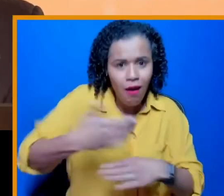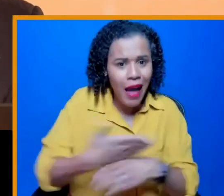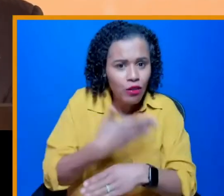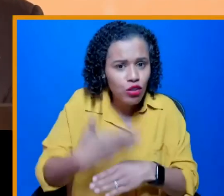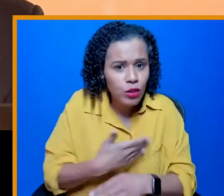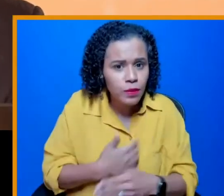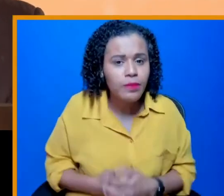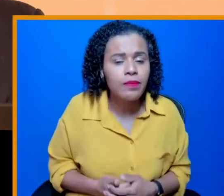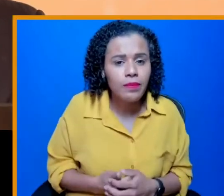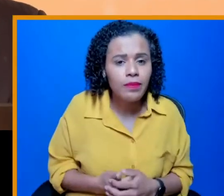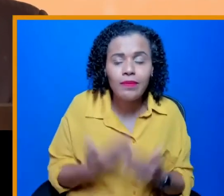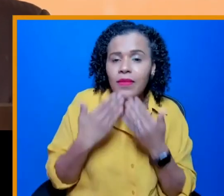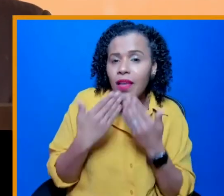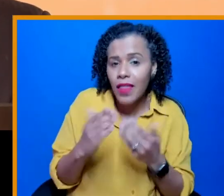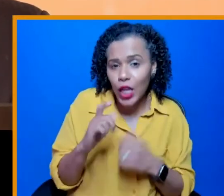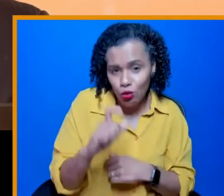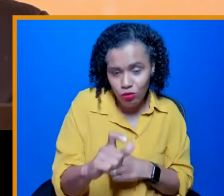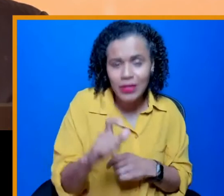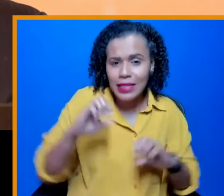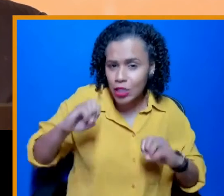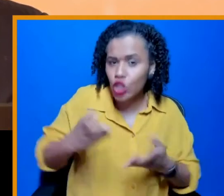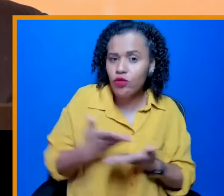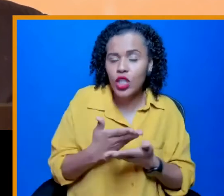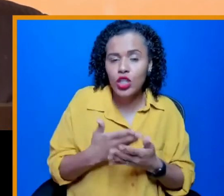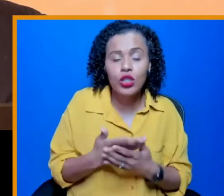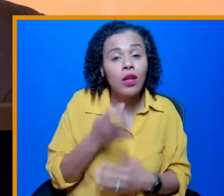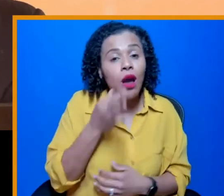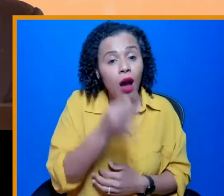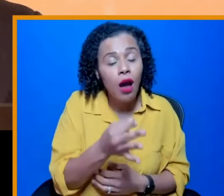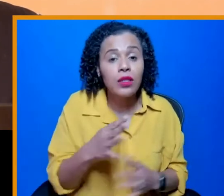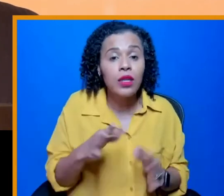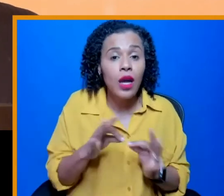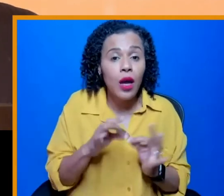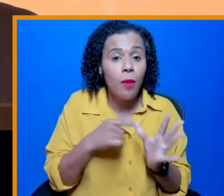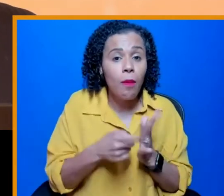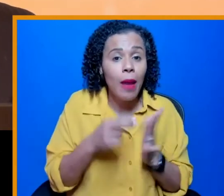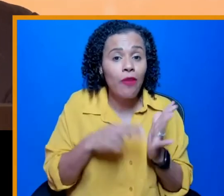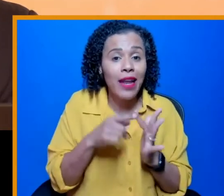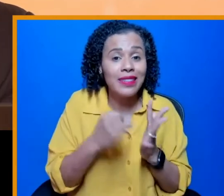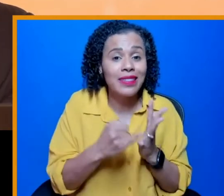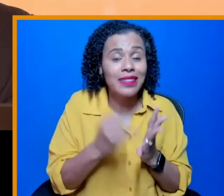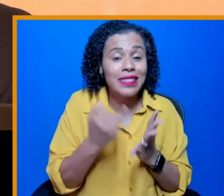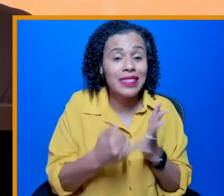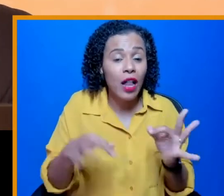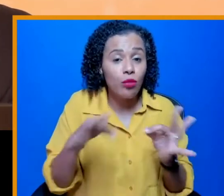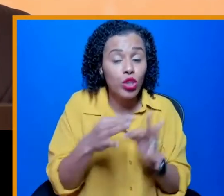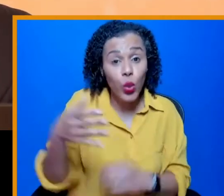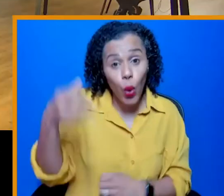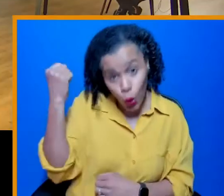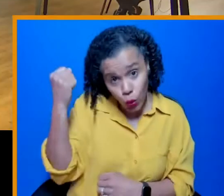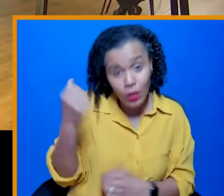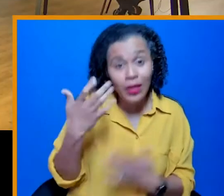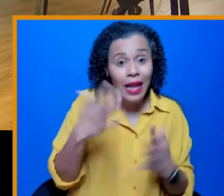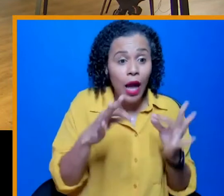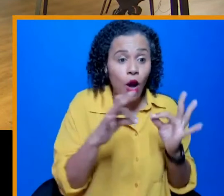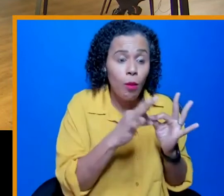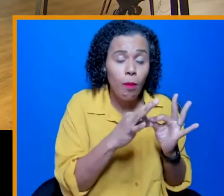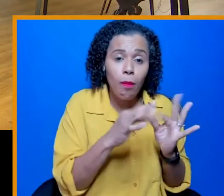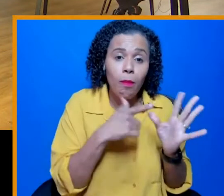Christine, thank you for that introduction. Can I ask Baroness Sal Brinton please to stand by? And I now call Baroness Jenny